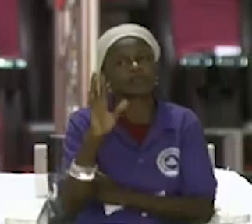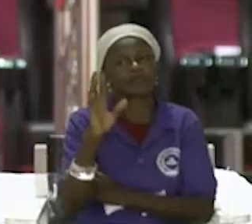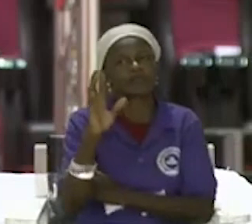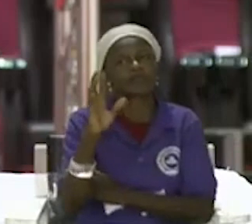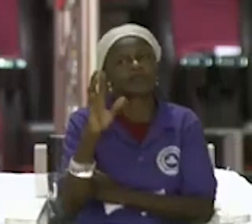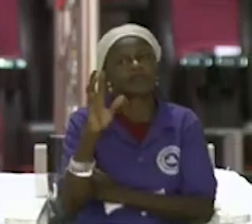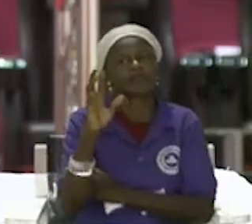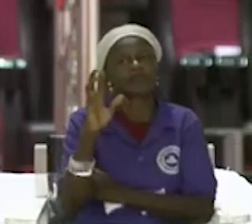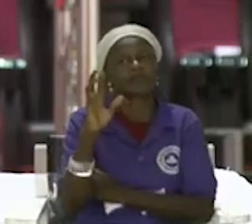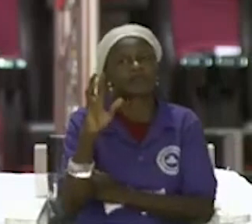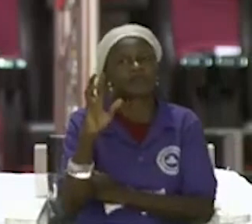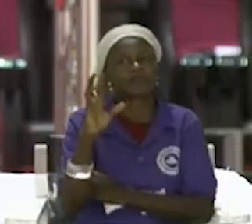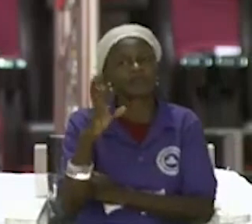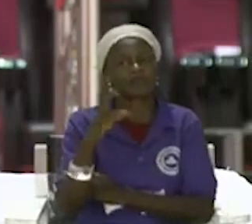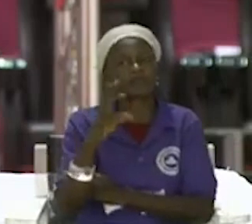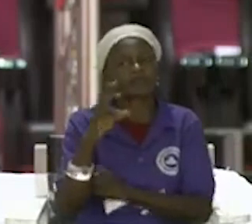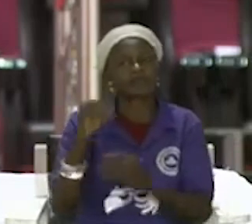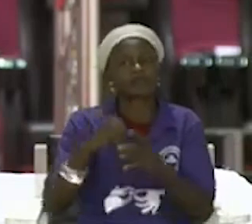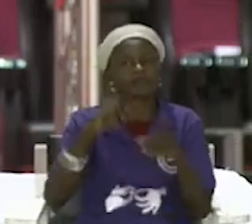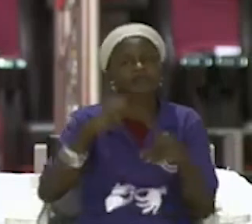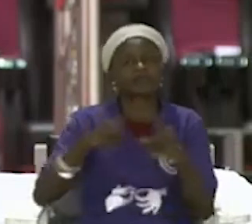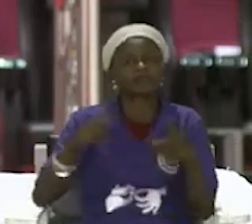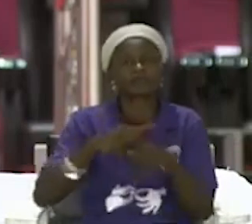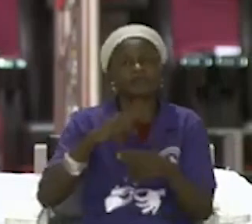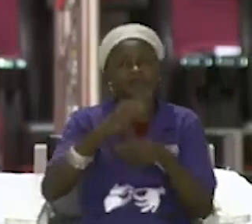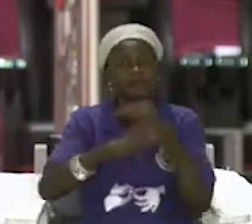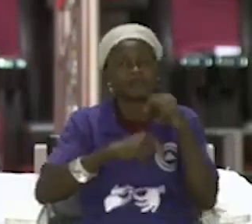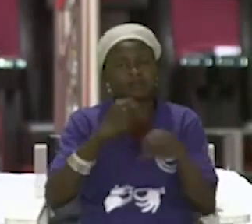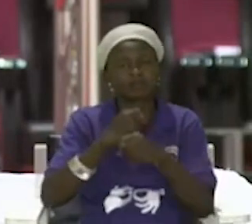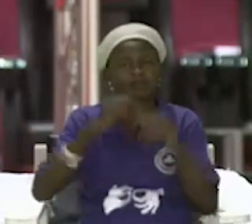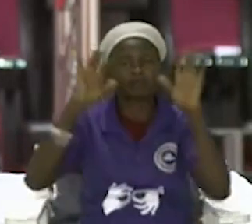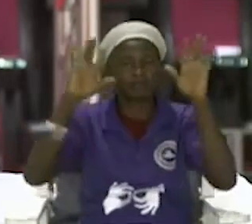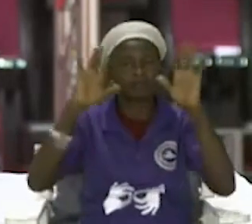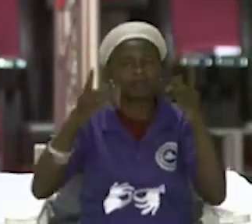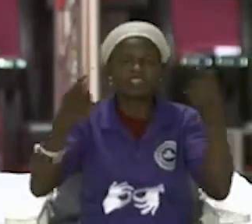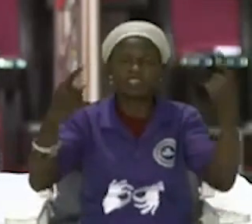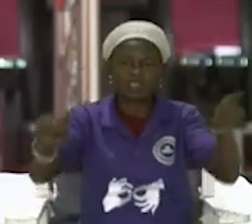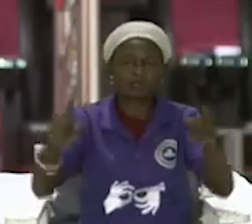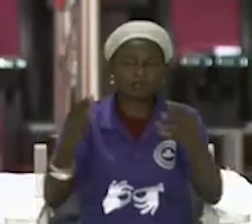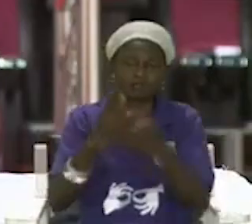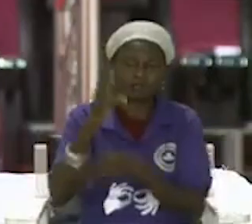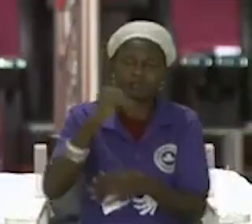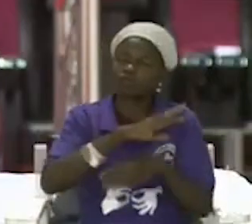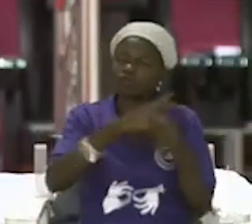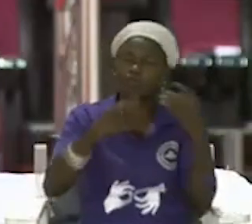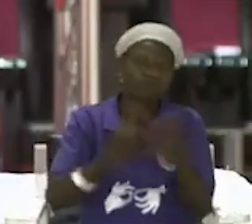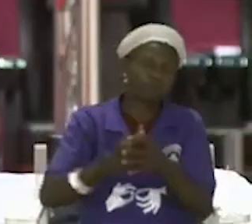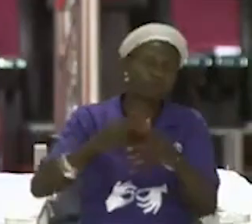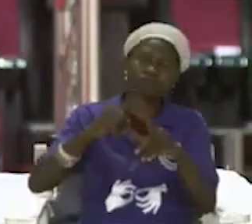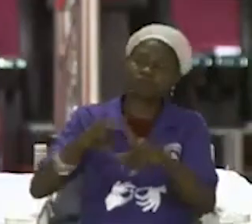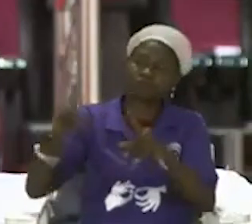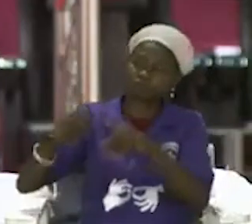And all manners of miracles were happening through him. All manners.